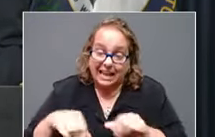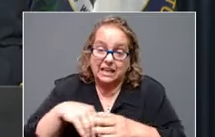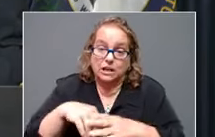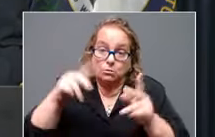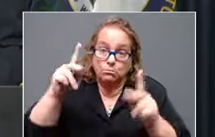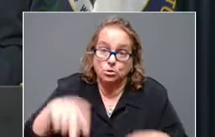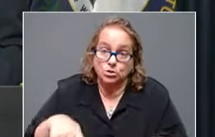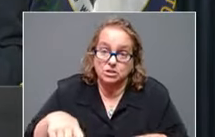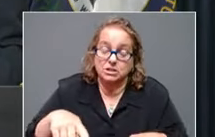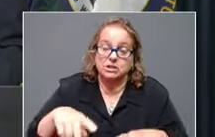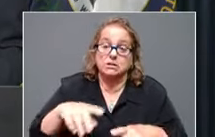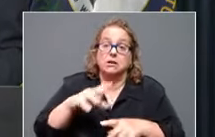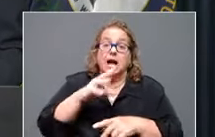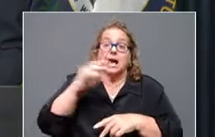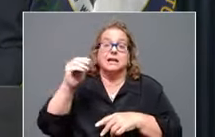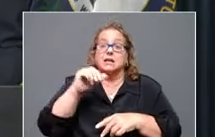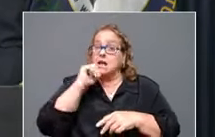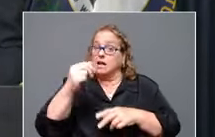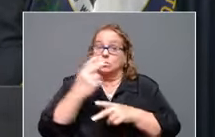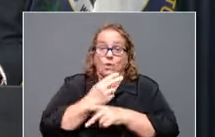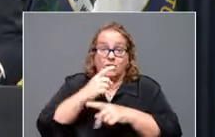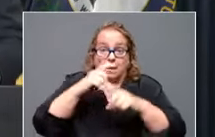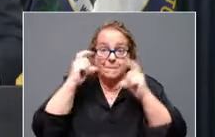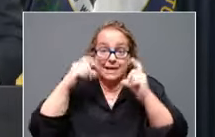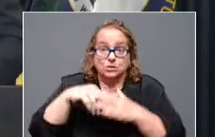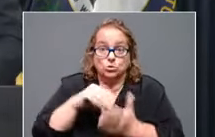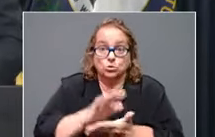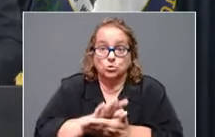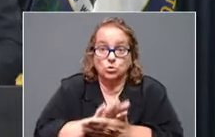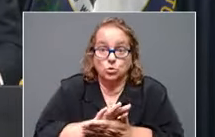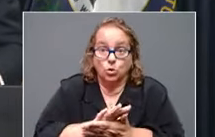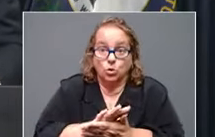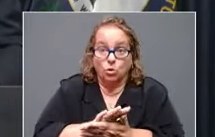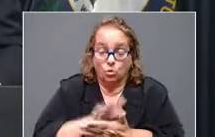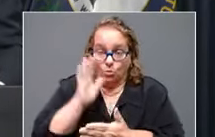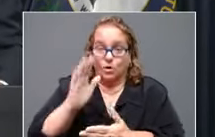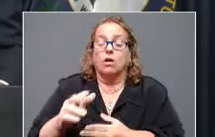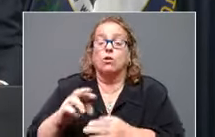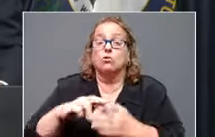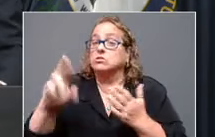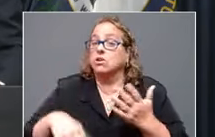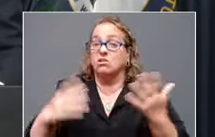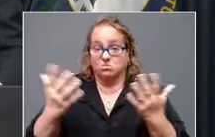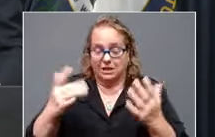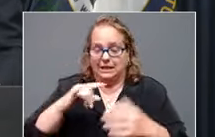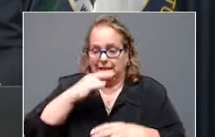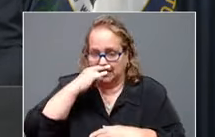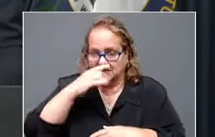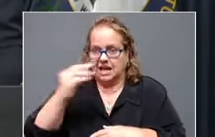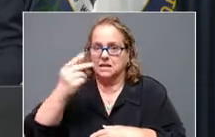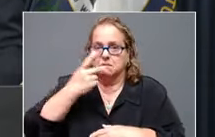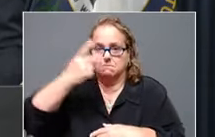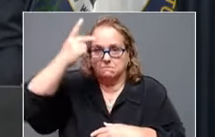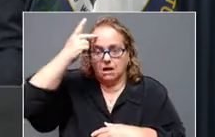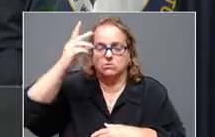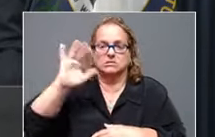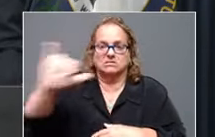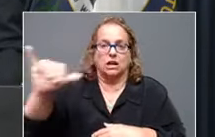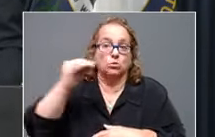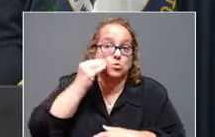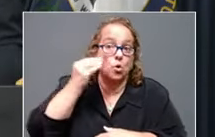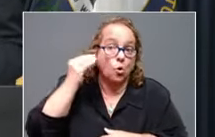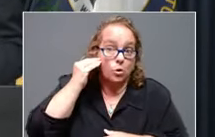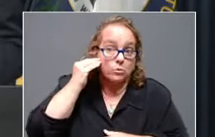the kids, and put a lot more people in the hospital. With that, we're going to turn it over to Dr. Stack. He's